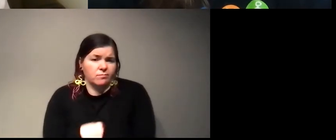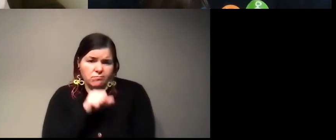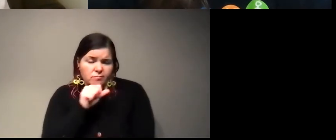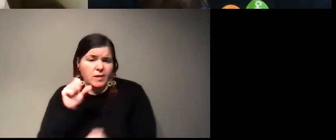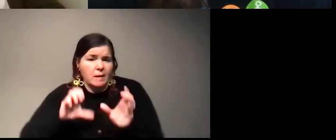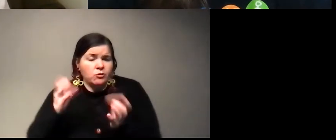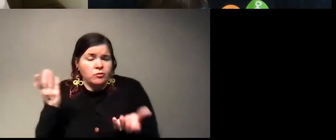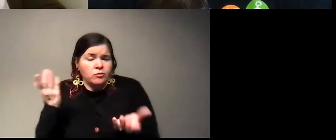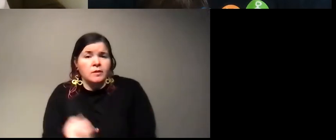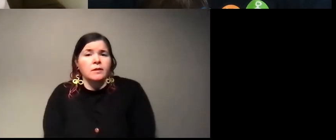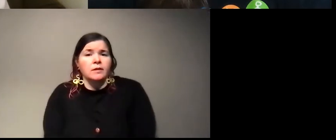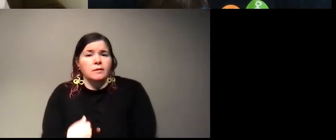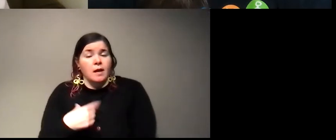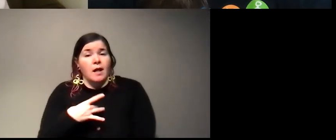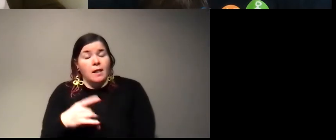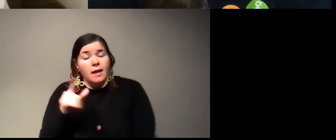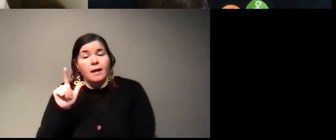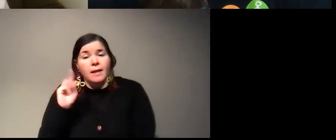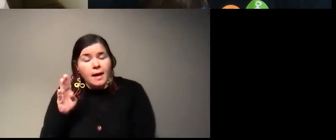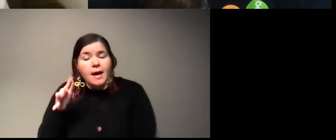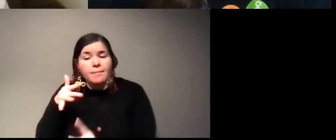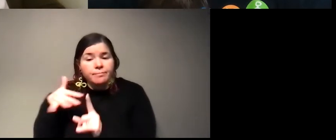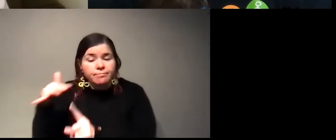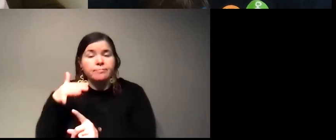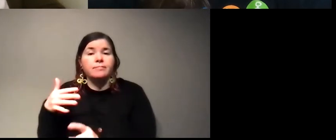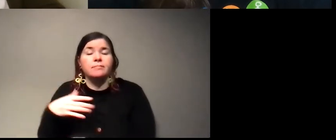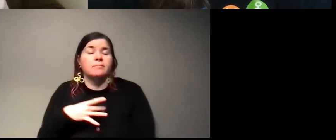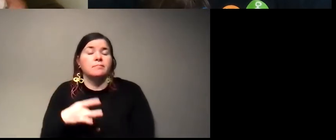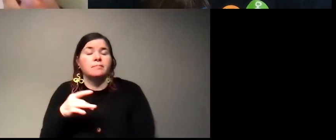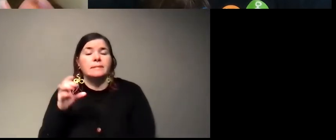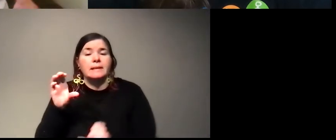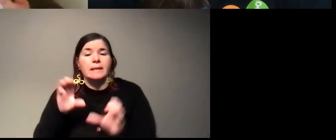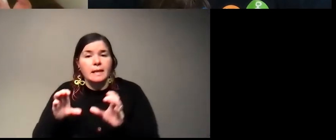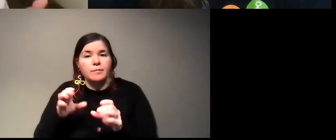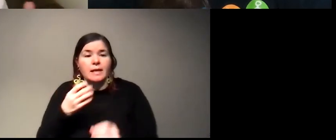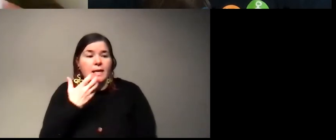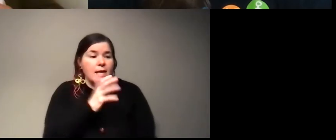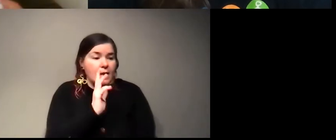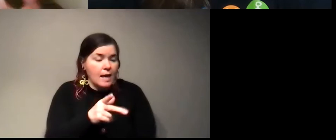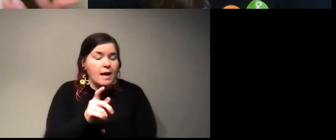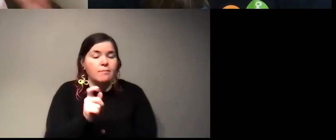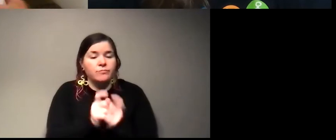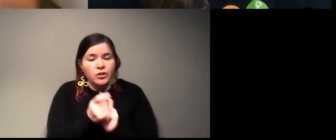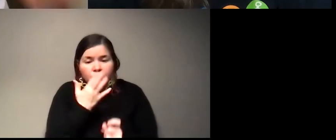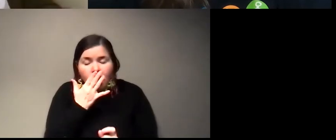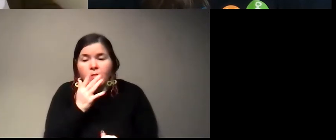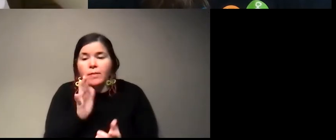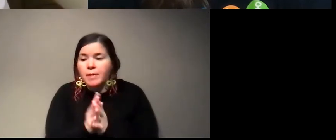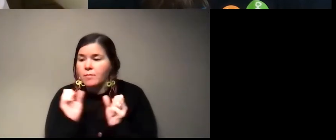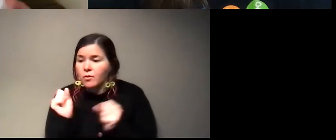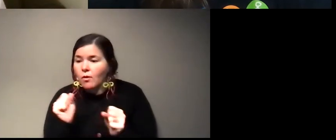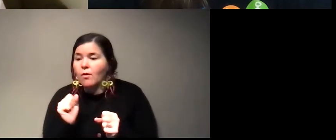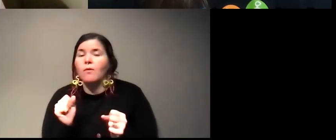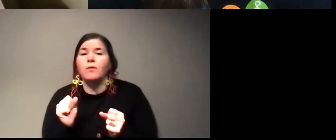chemistry. I like being in a lab. I like the fact that with chemistry, things can heat up, change colors, get cold, crash